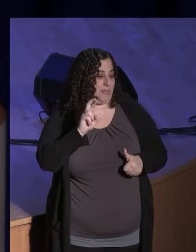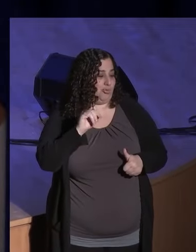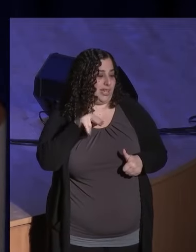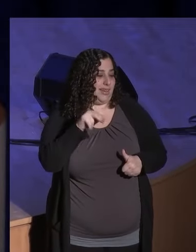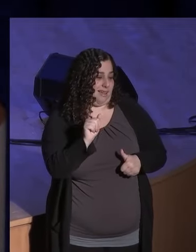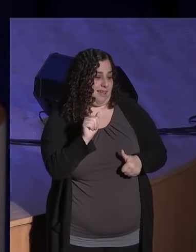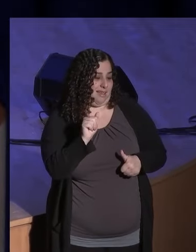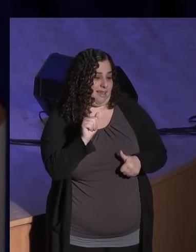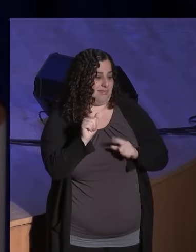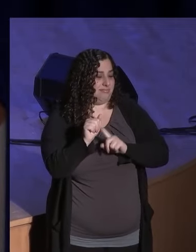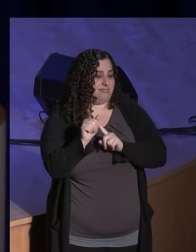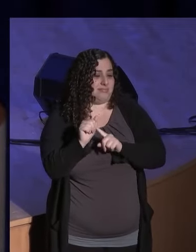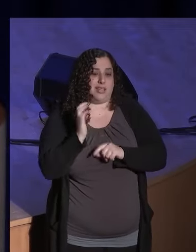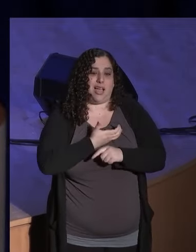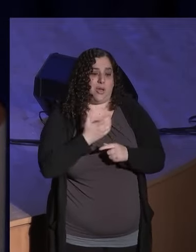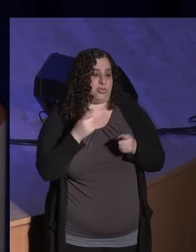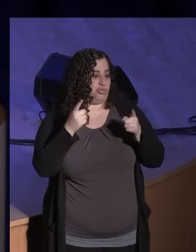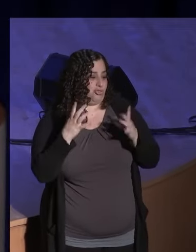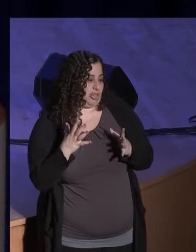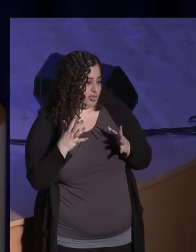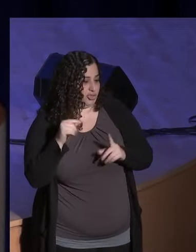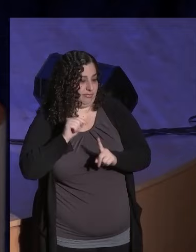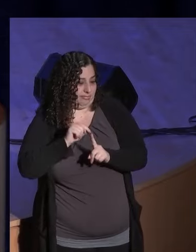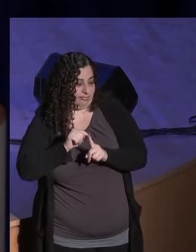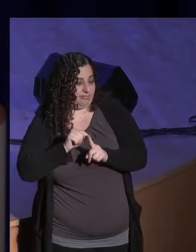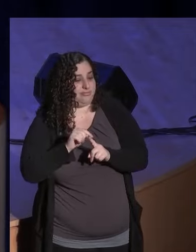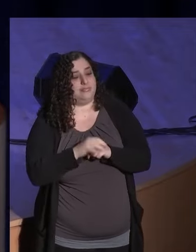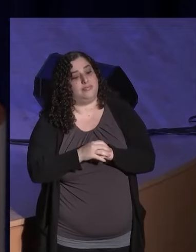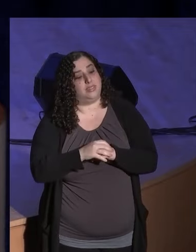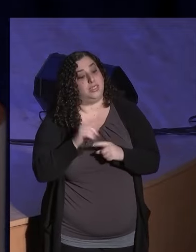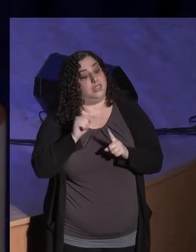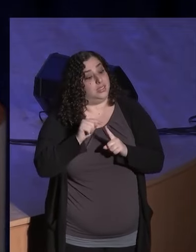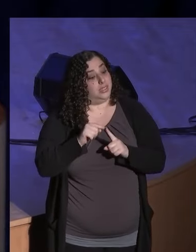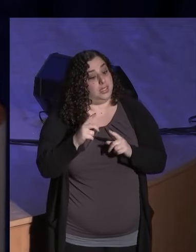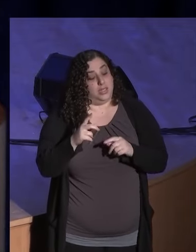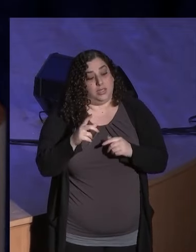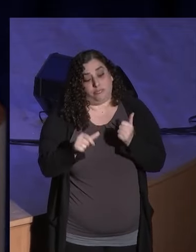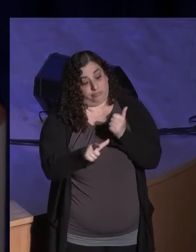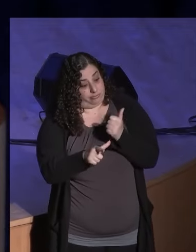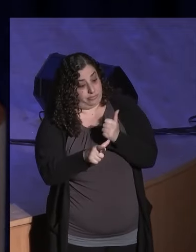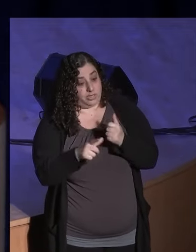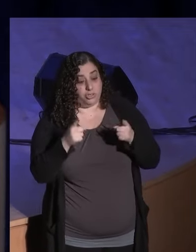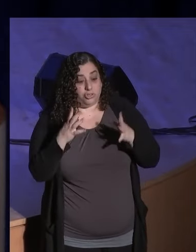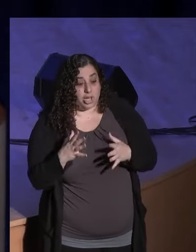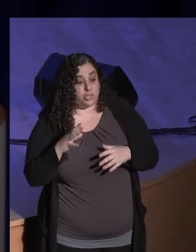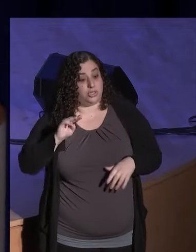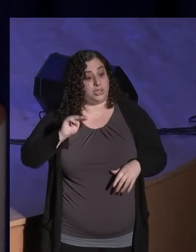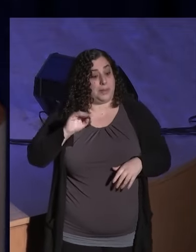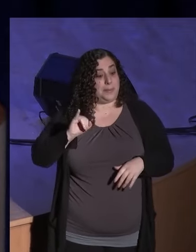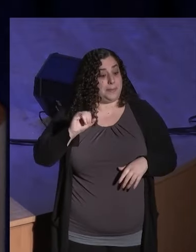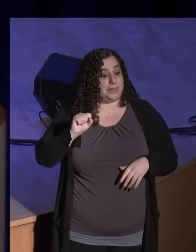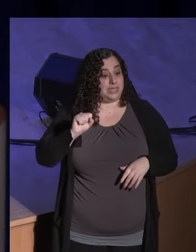on the NMAI team, we have Michelle Mononiki, who's the deputy director of the museum, Michelle Delaney, who is